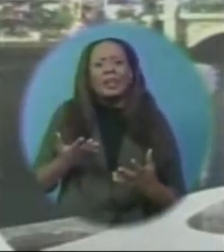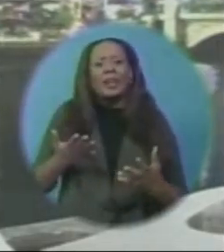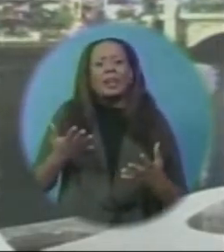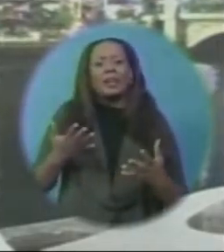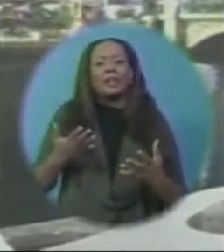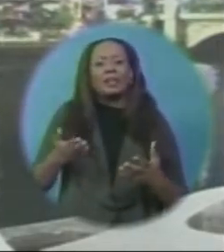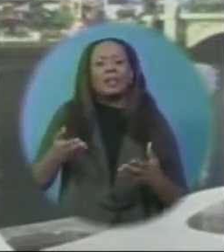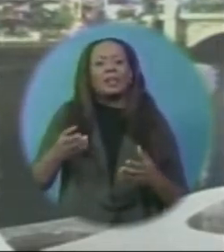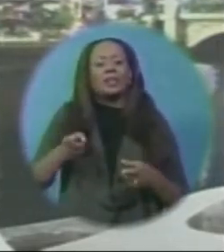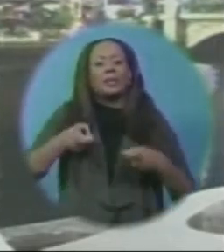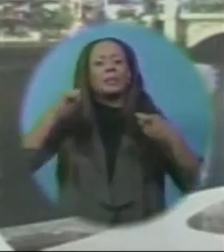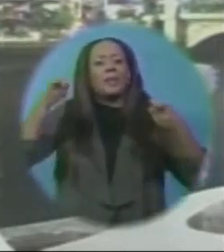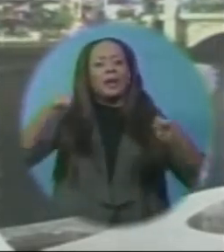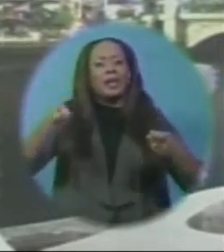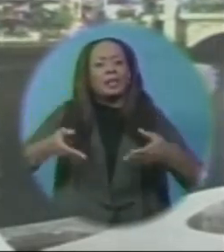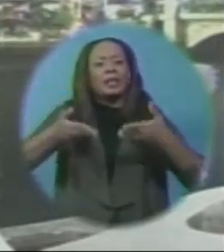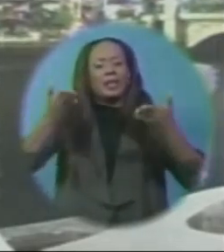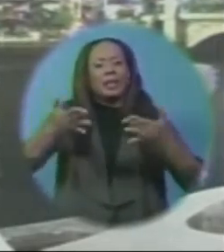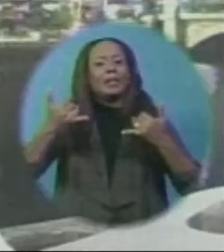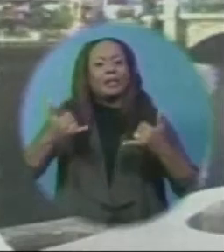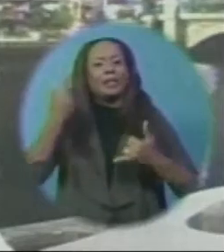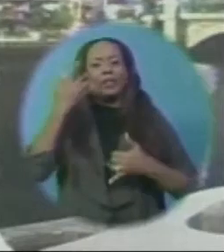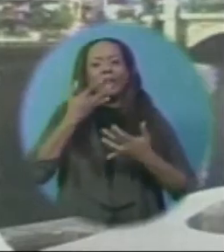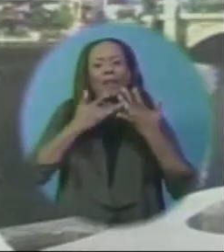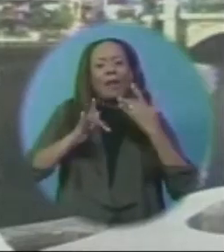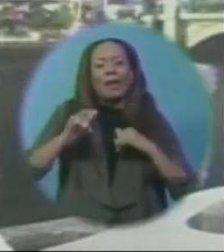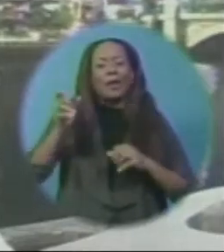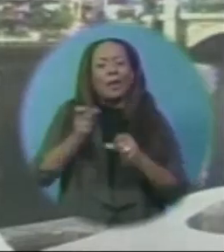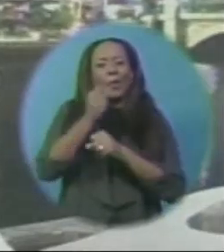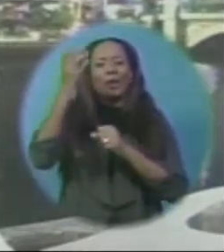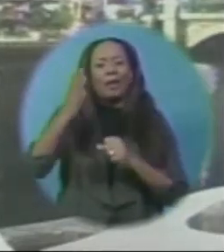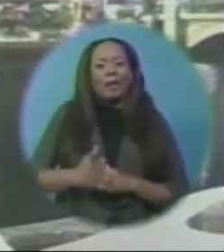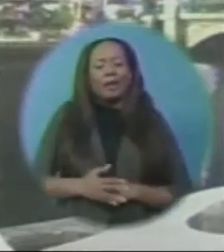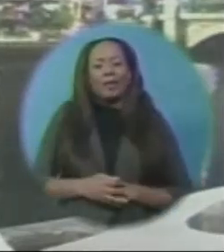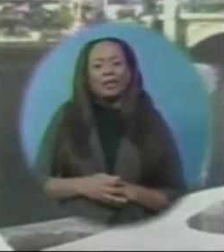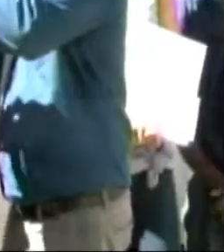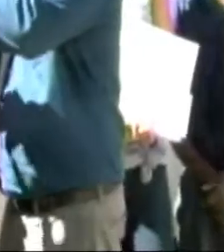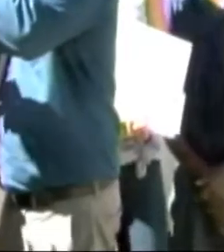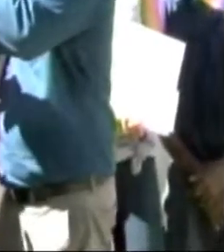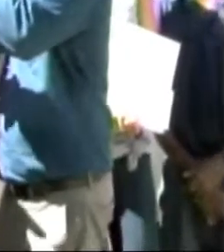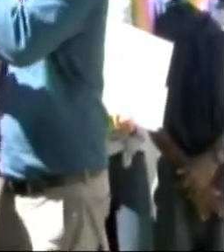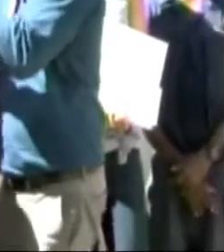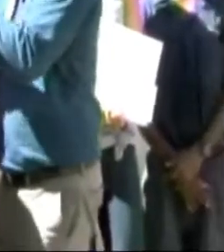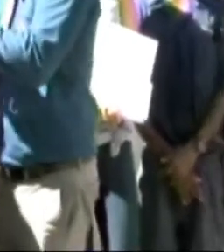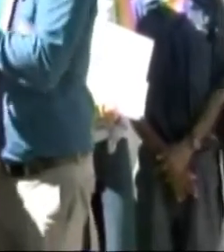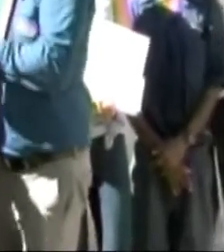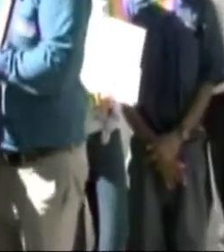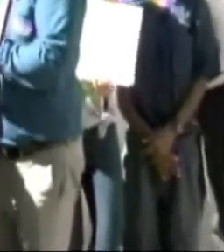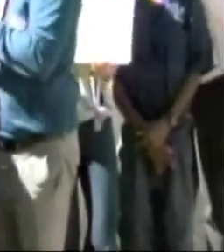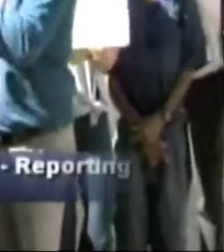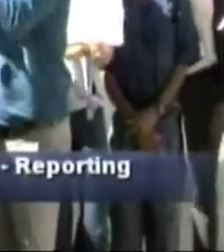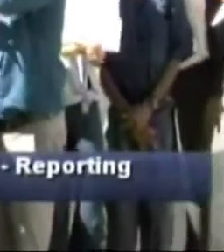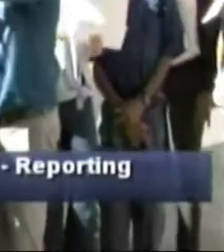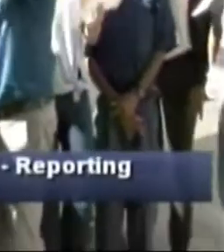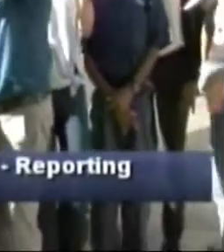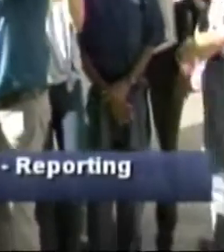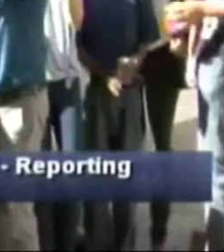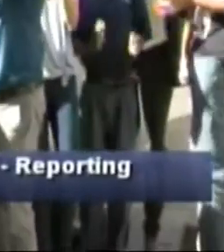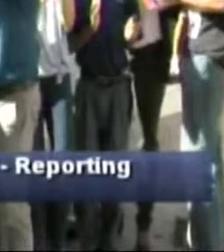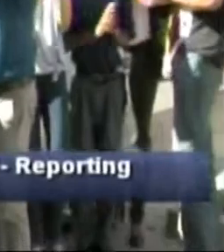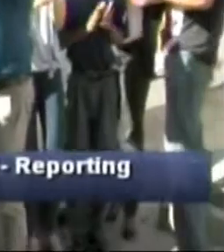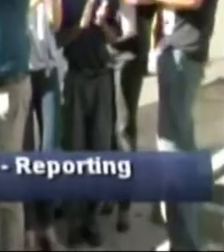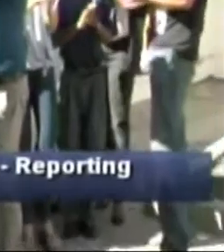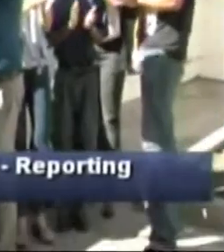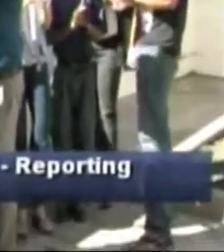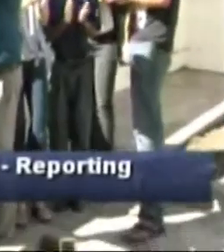was presented to the lucky winner. Kareem Smith has more. David Williams drove away in a brand new Hyundai Grand